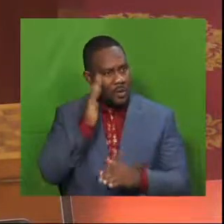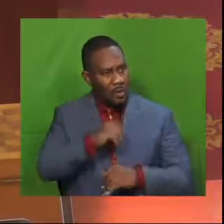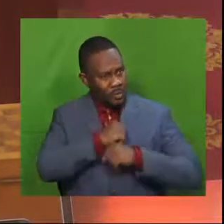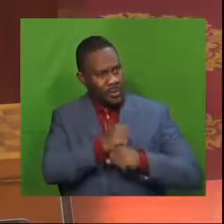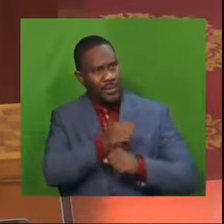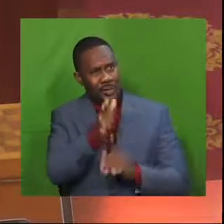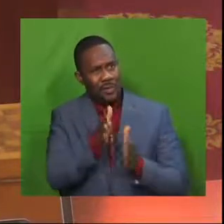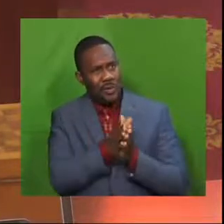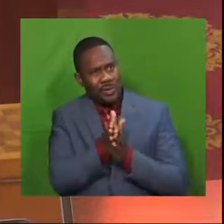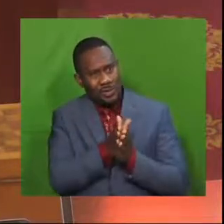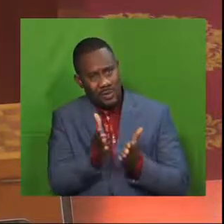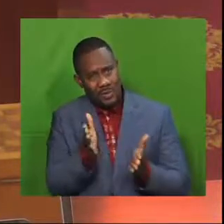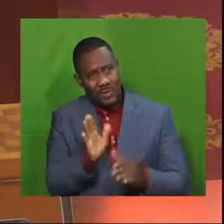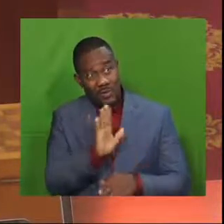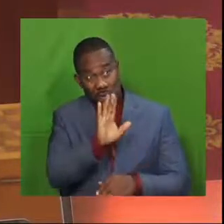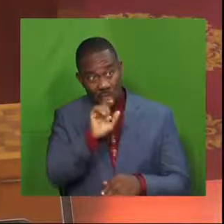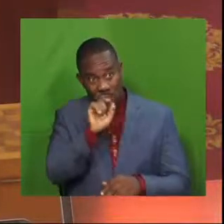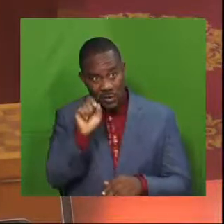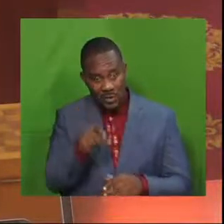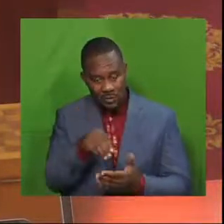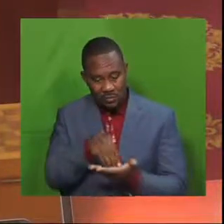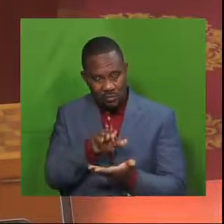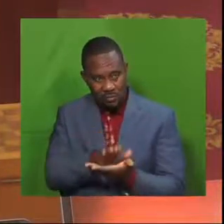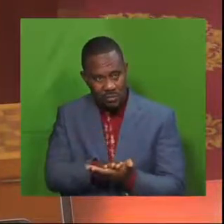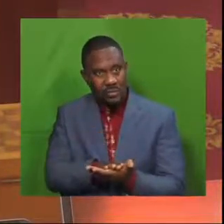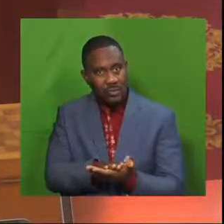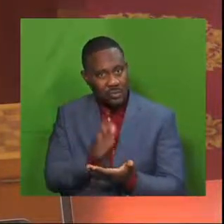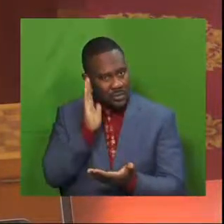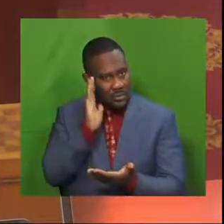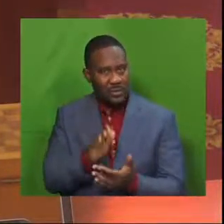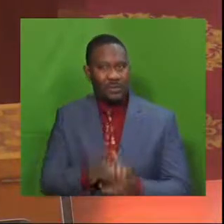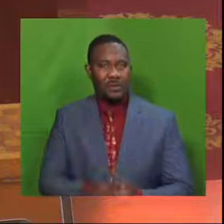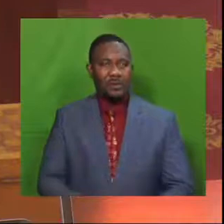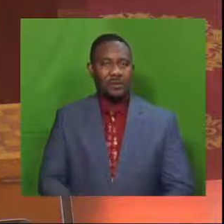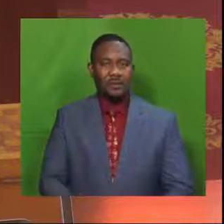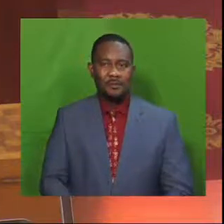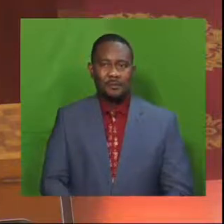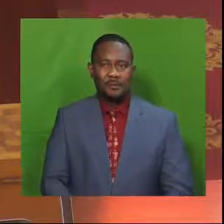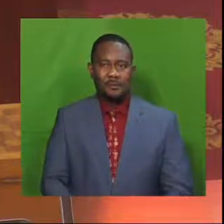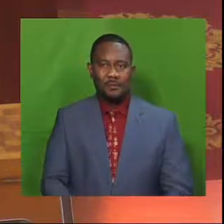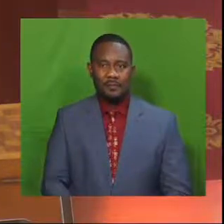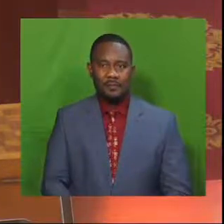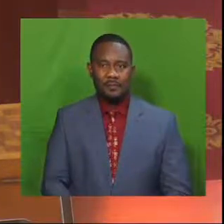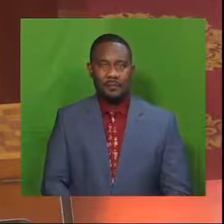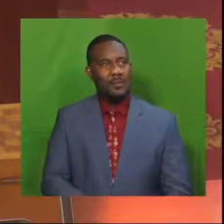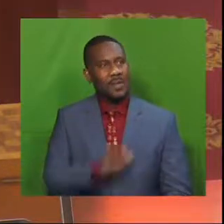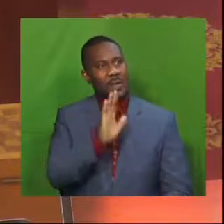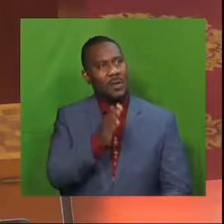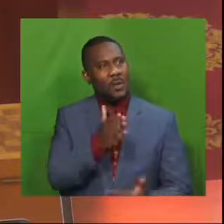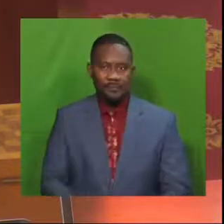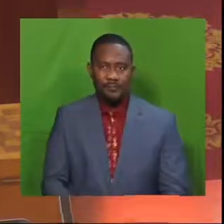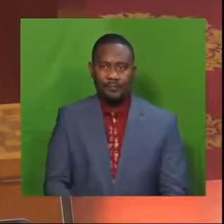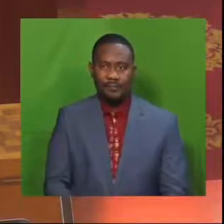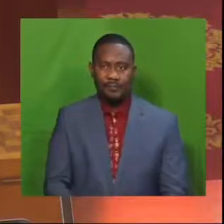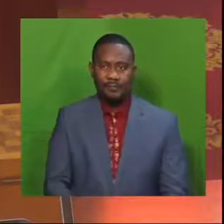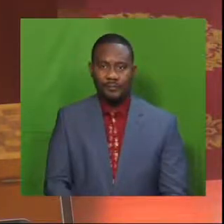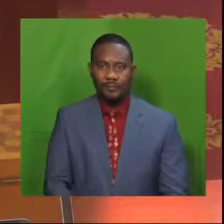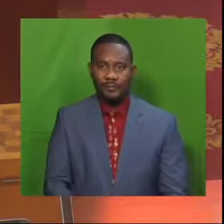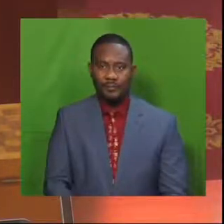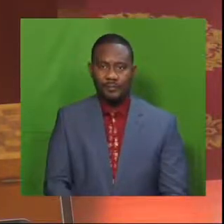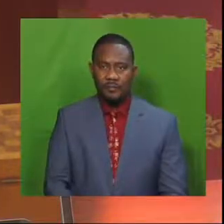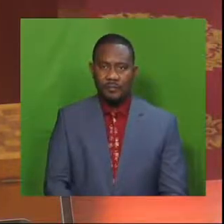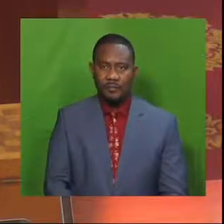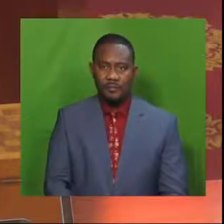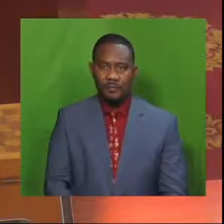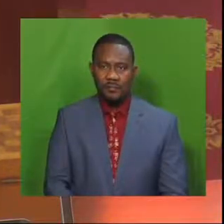question will be tabled for same to be answered. It is your right, far right. And then statement